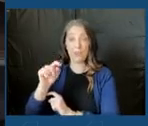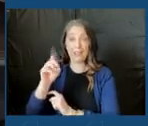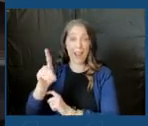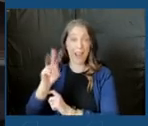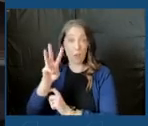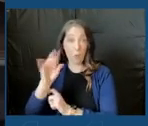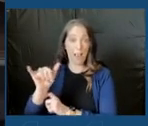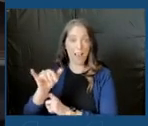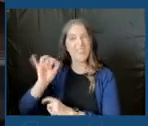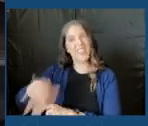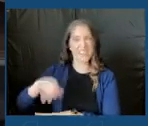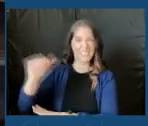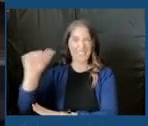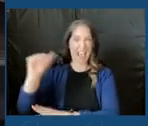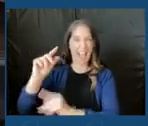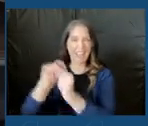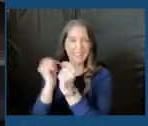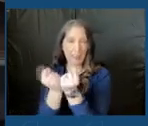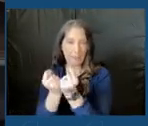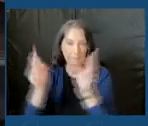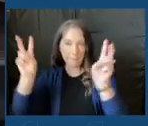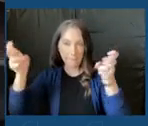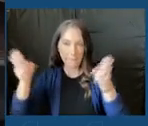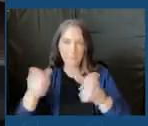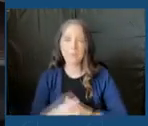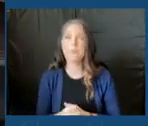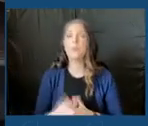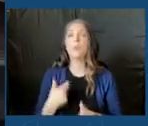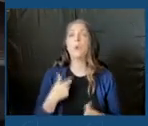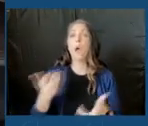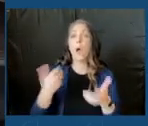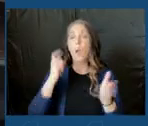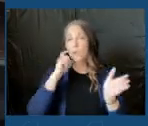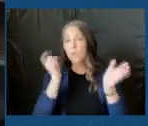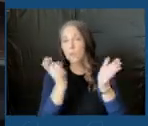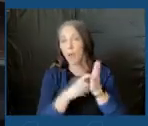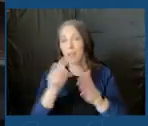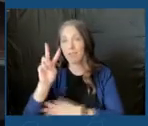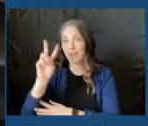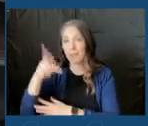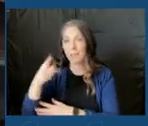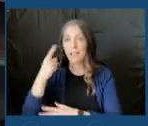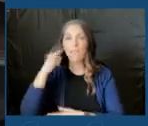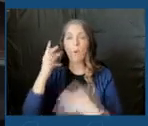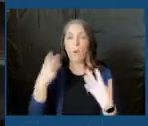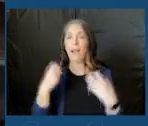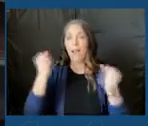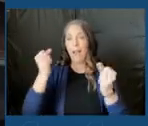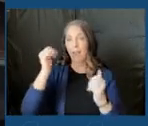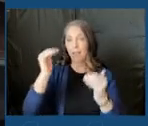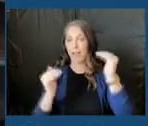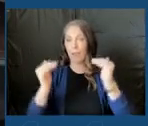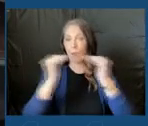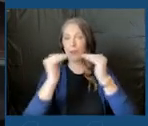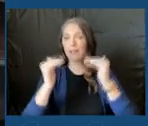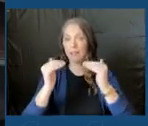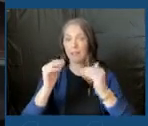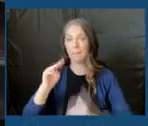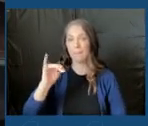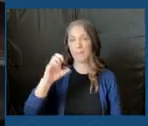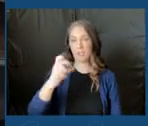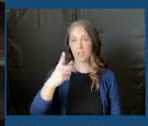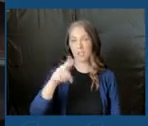And so I want to acknowledge the Vice President for Health Equity, who has just been appointed, Michelle Drayton. I want to acknowledge,